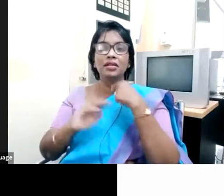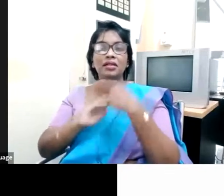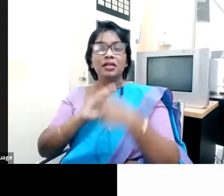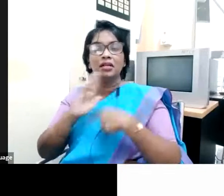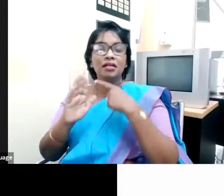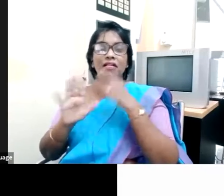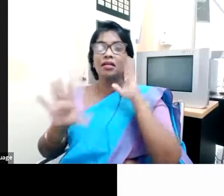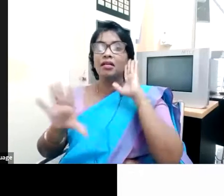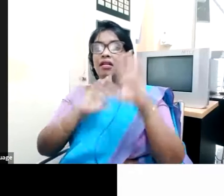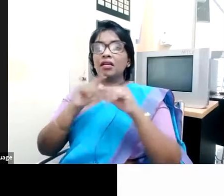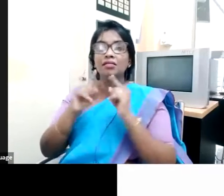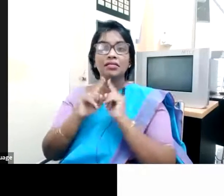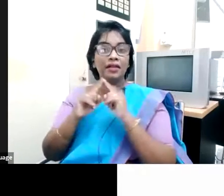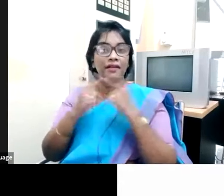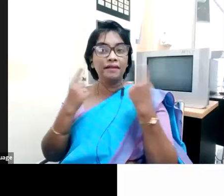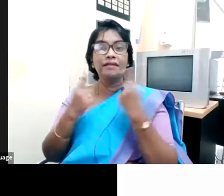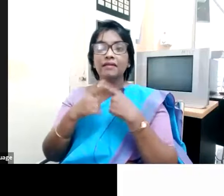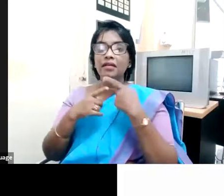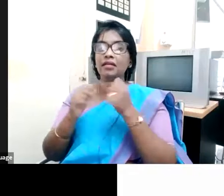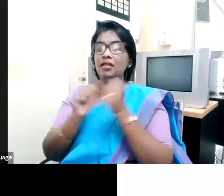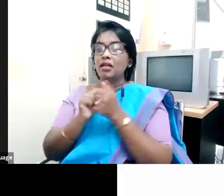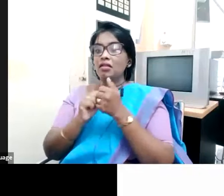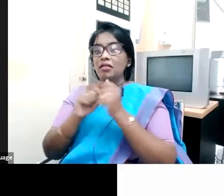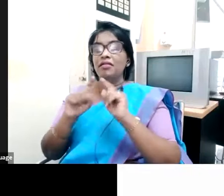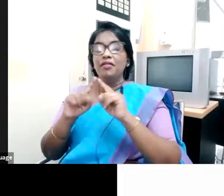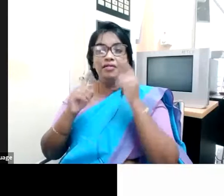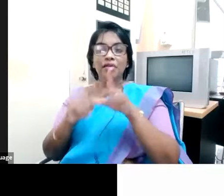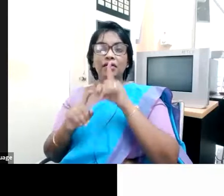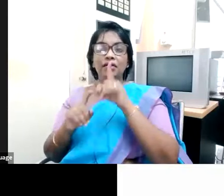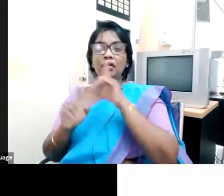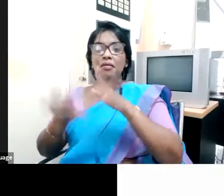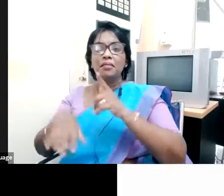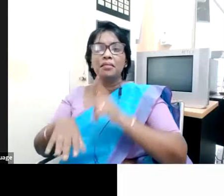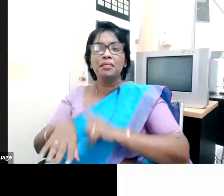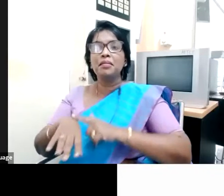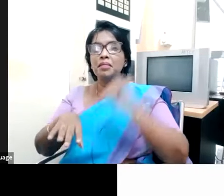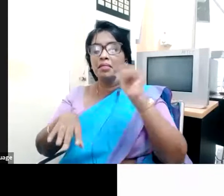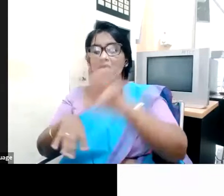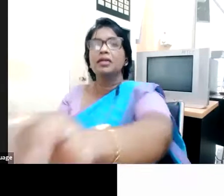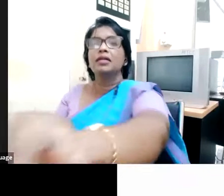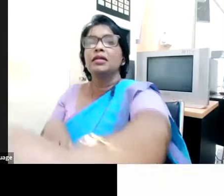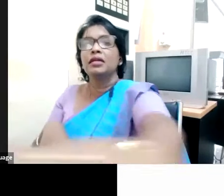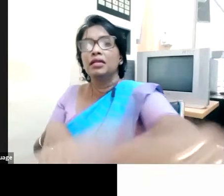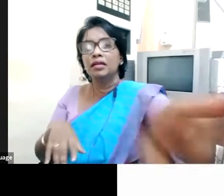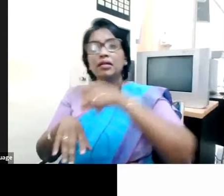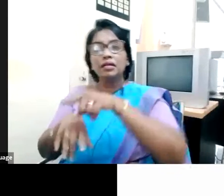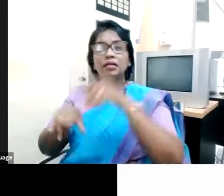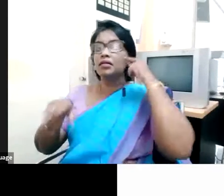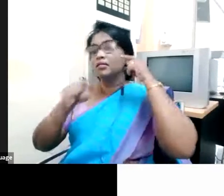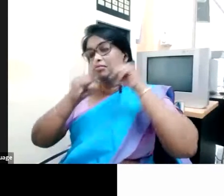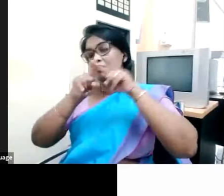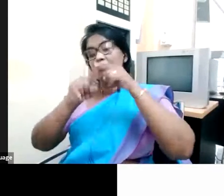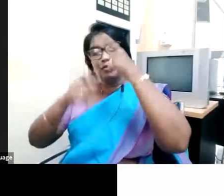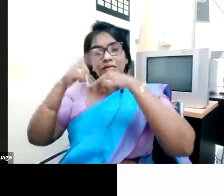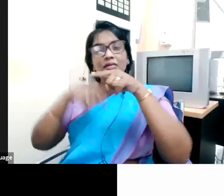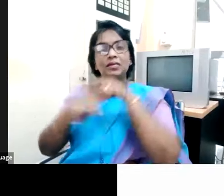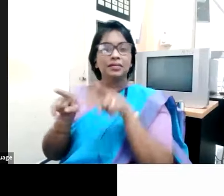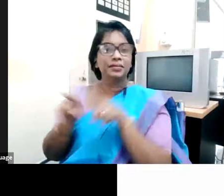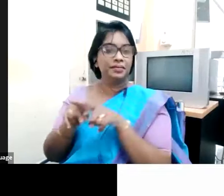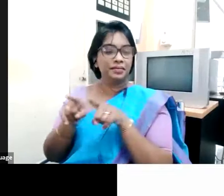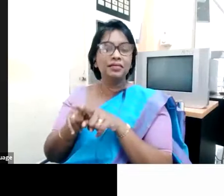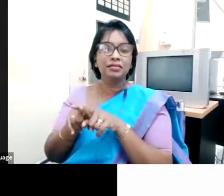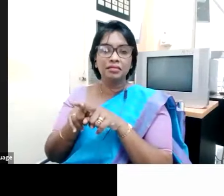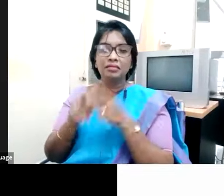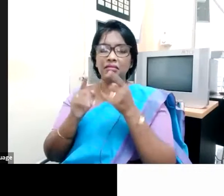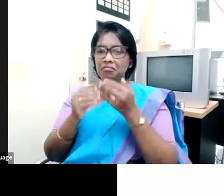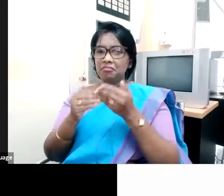pandemic, it is unfortunate that this has taken there's a setback in this